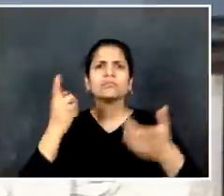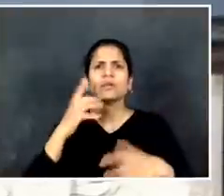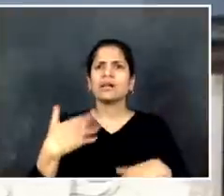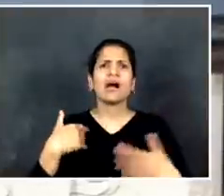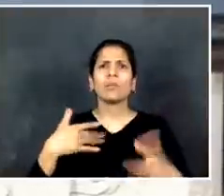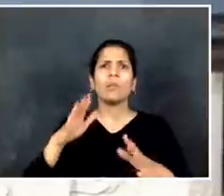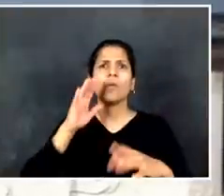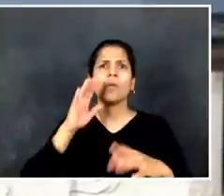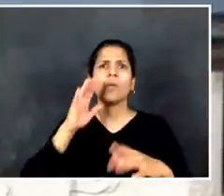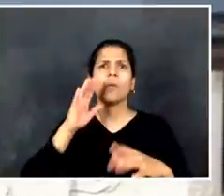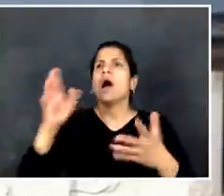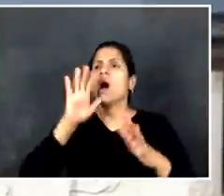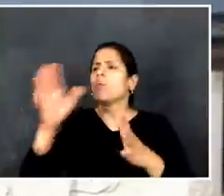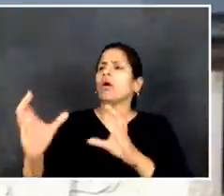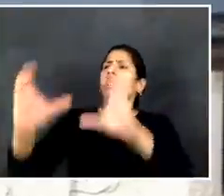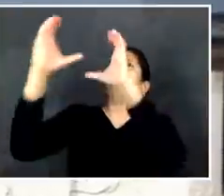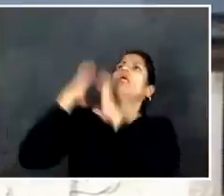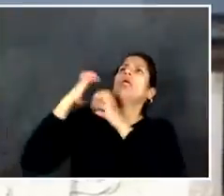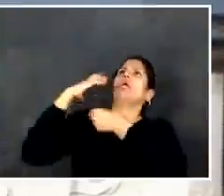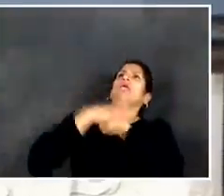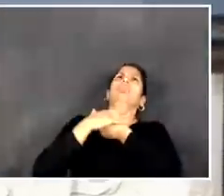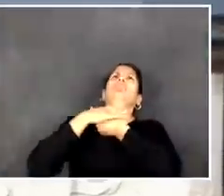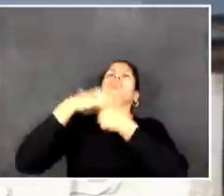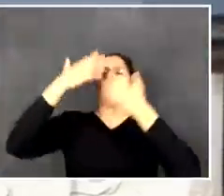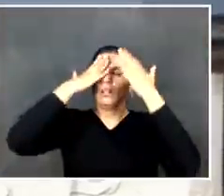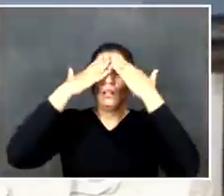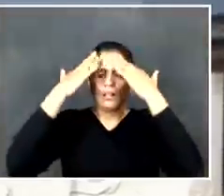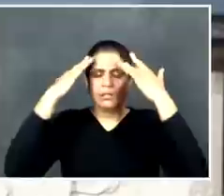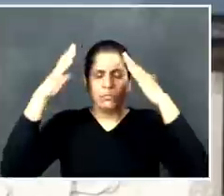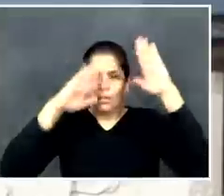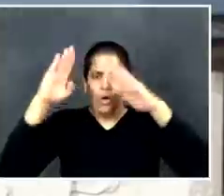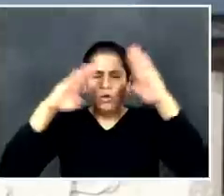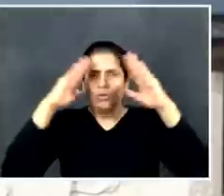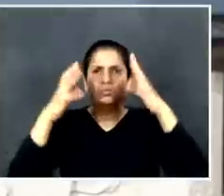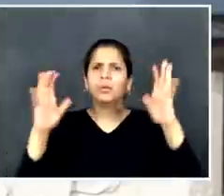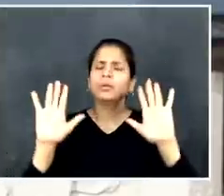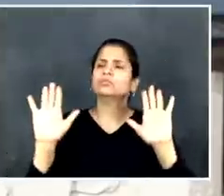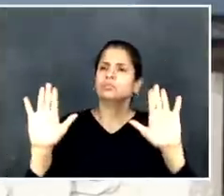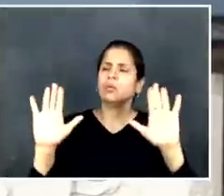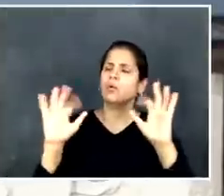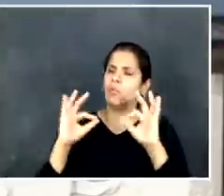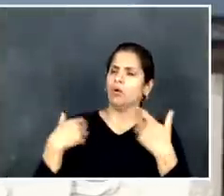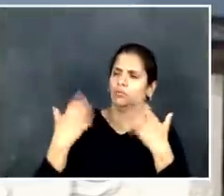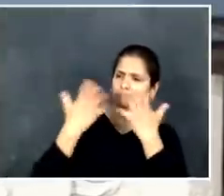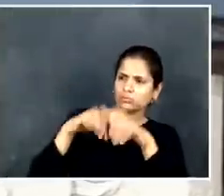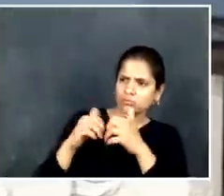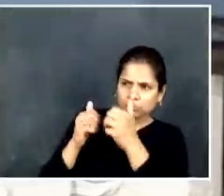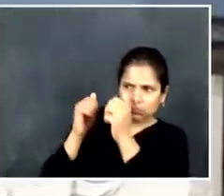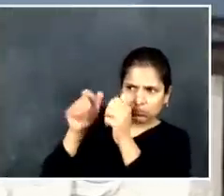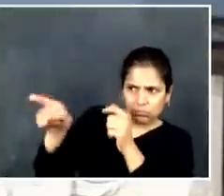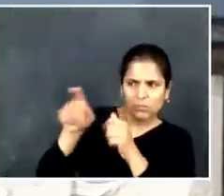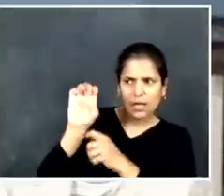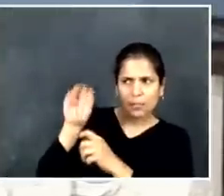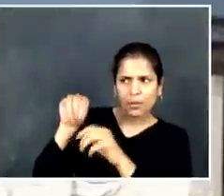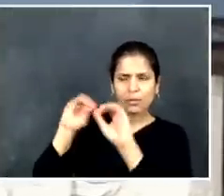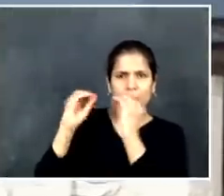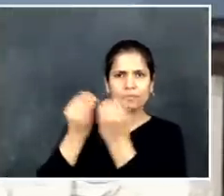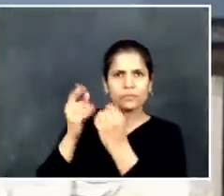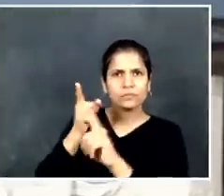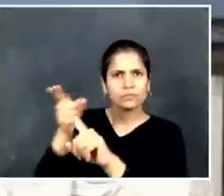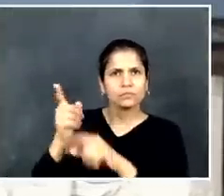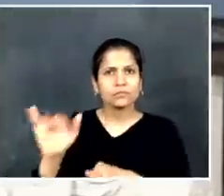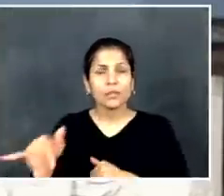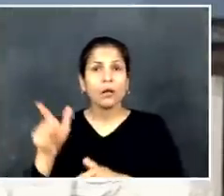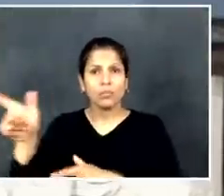burden, we need to. So on something like that, I want to see that sped up, and we will make sure that happens, and that anything